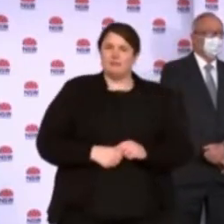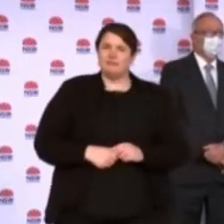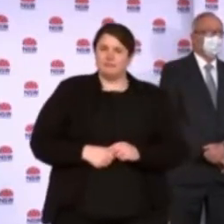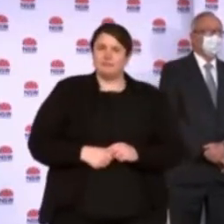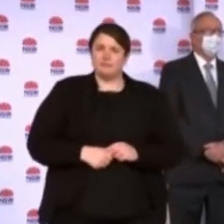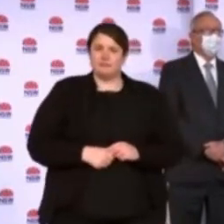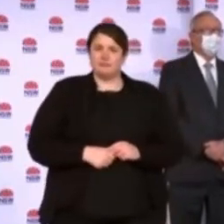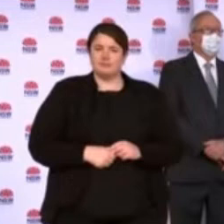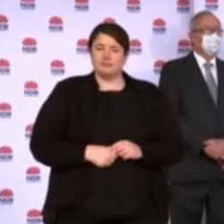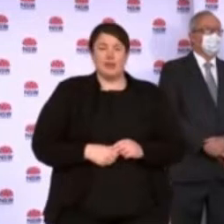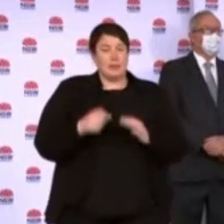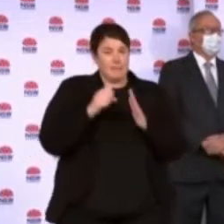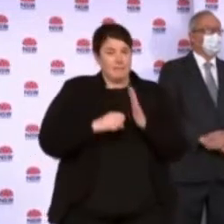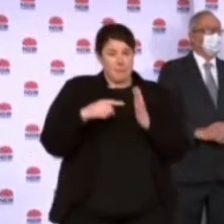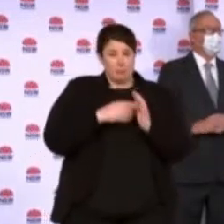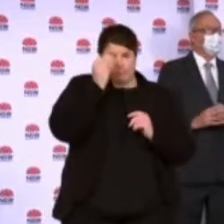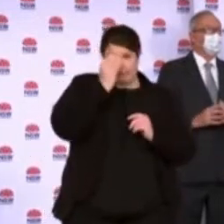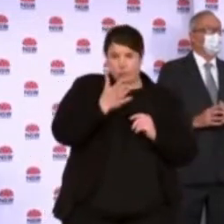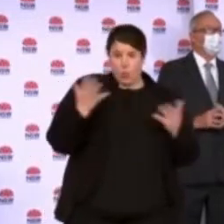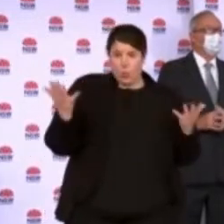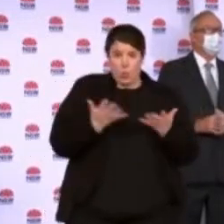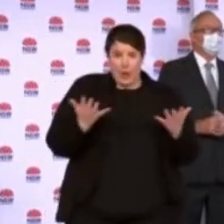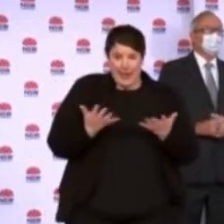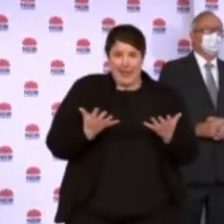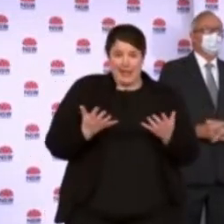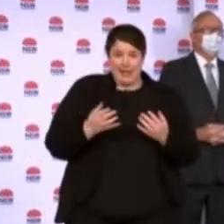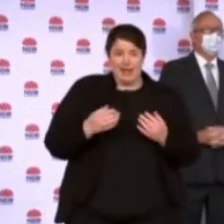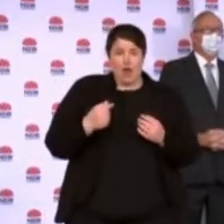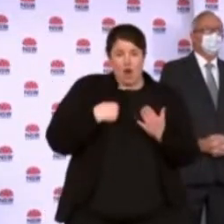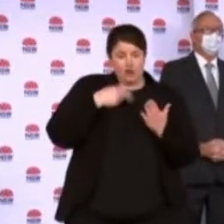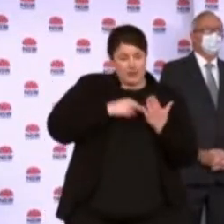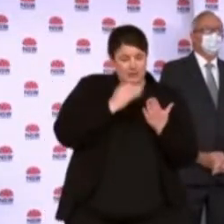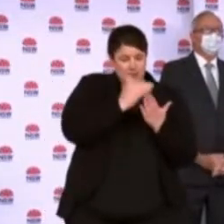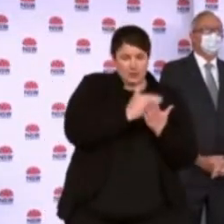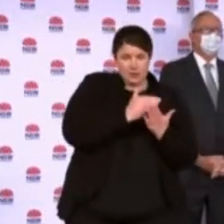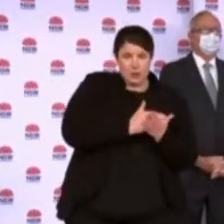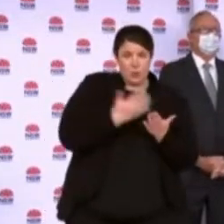suburbs where we have cases, and it is important. The reason I'm reading these